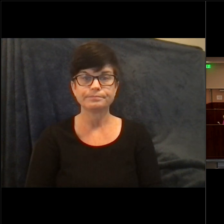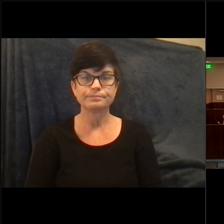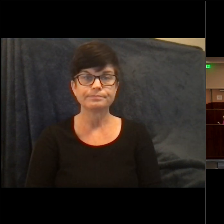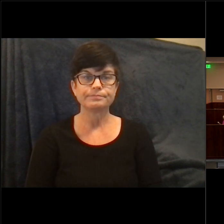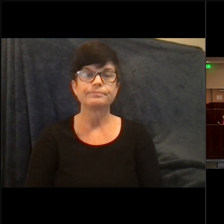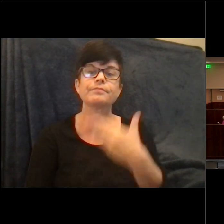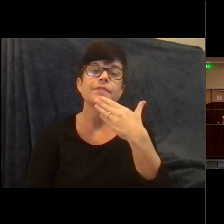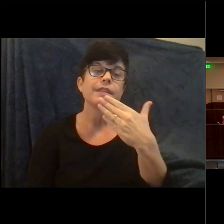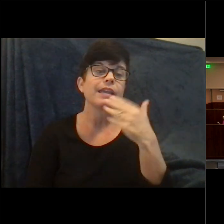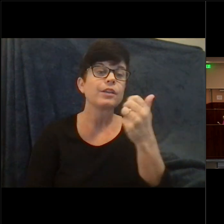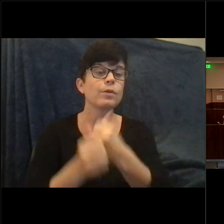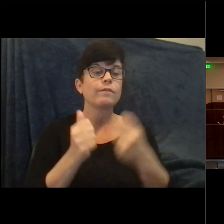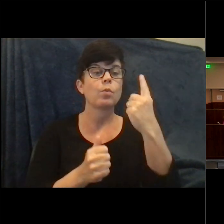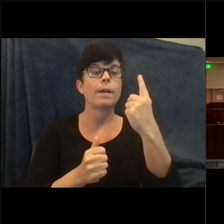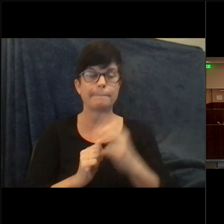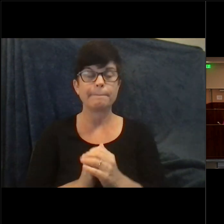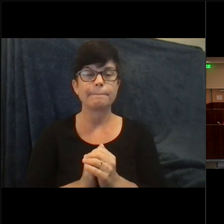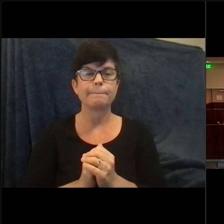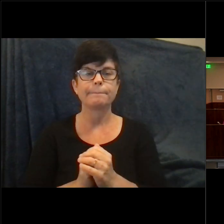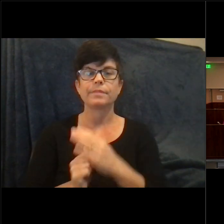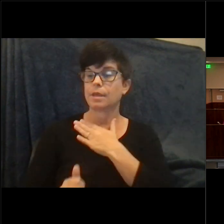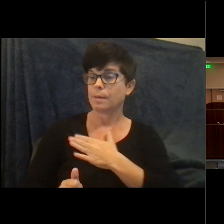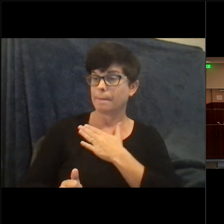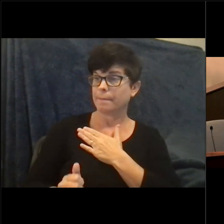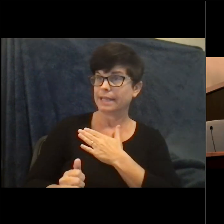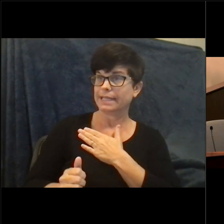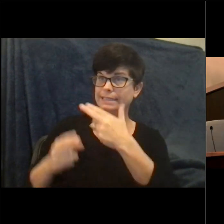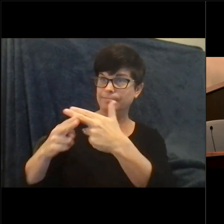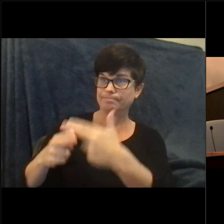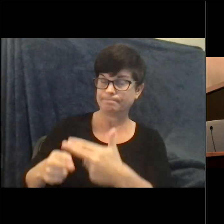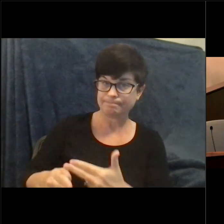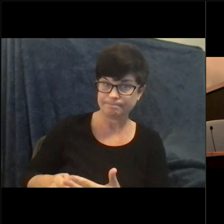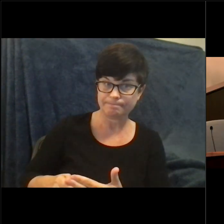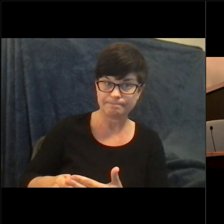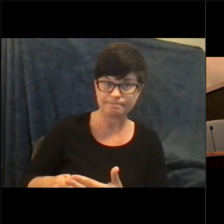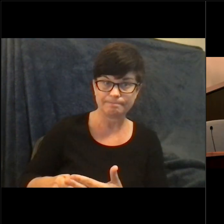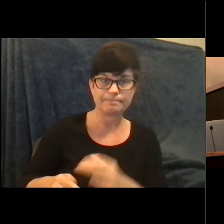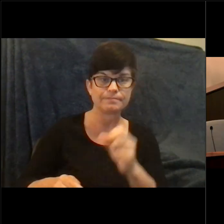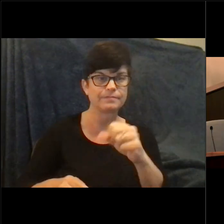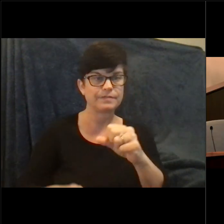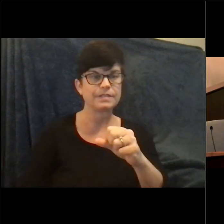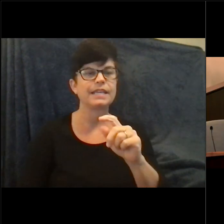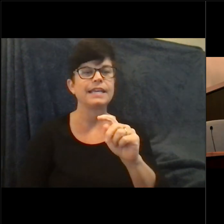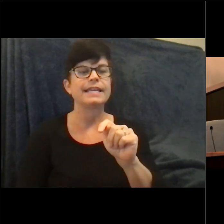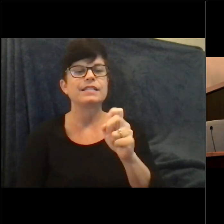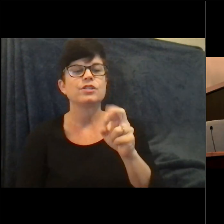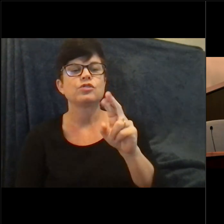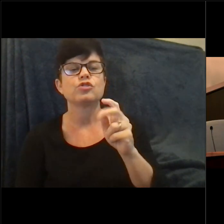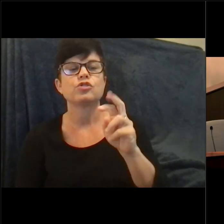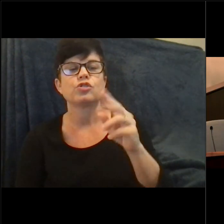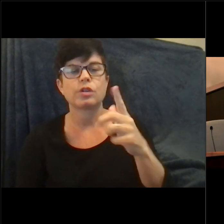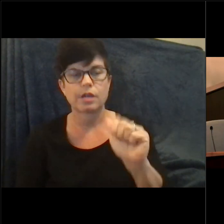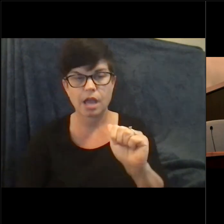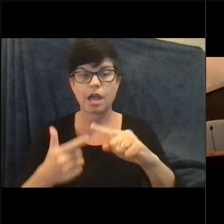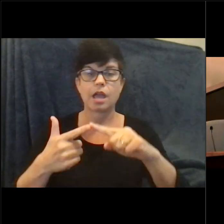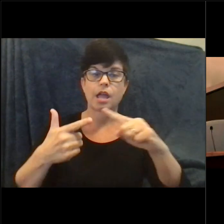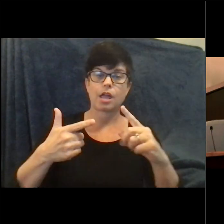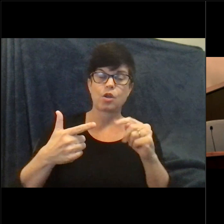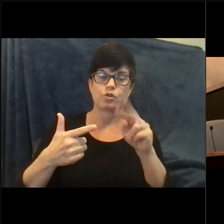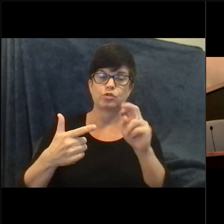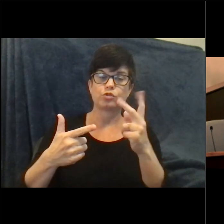Thank you, everybody. Clerk, if you could please begin the roll call. Chair Ty Panserga. Here. Vice Chair Thomas Turkin.